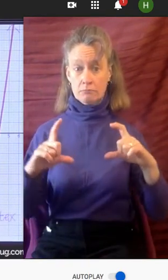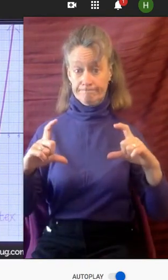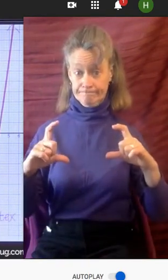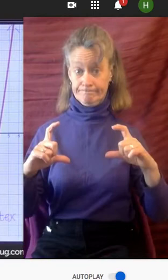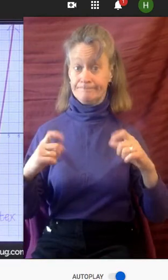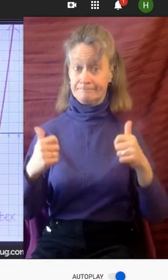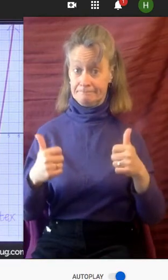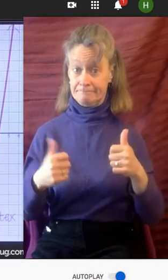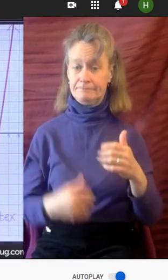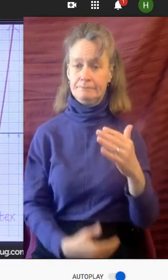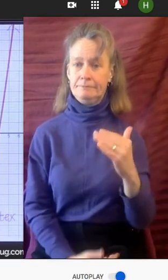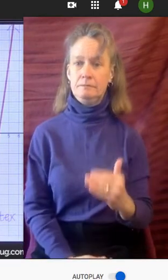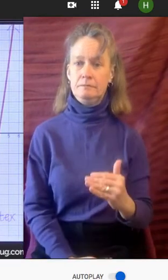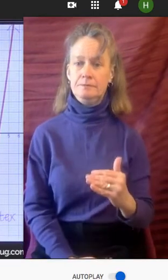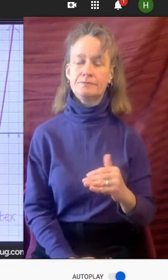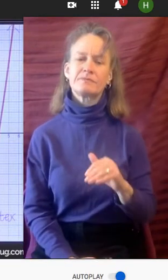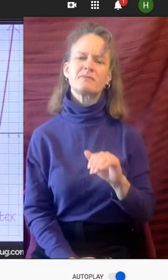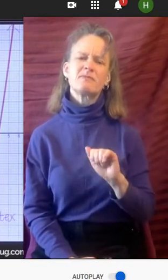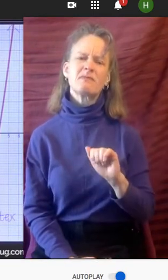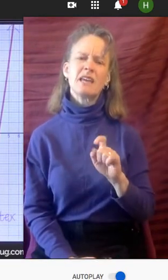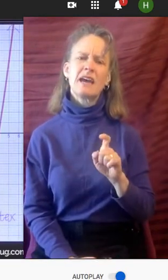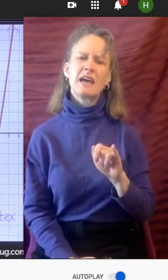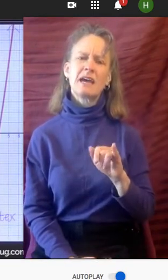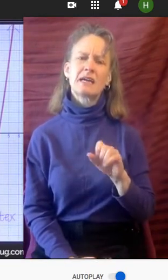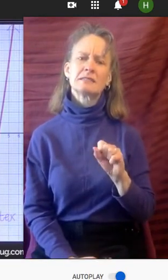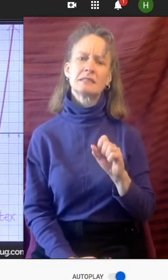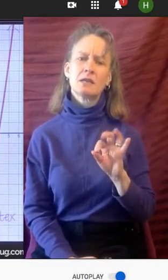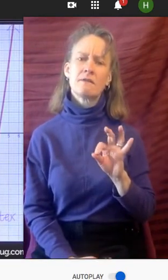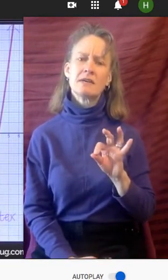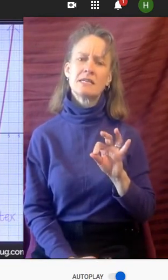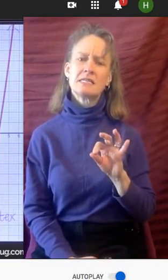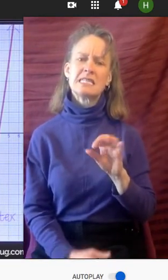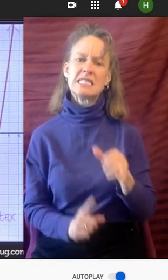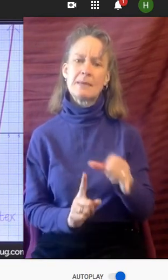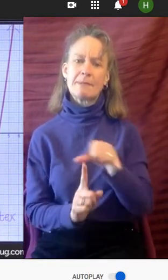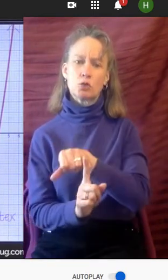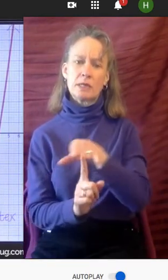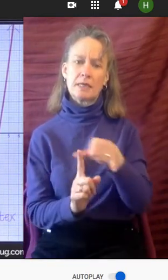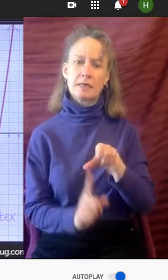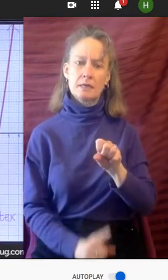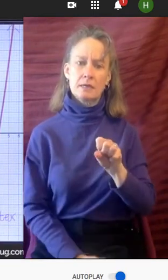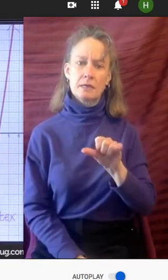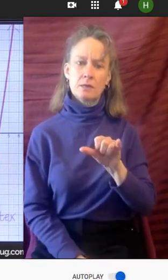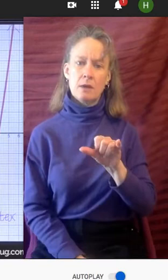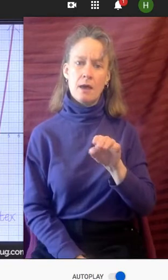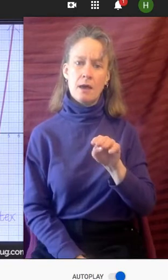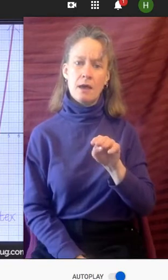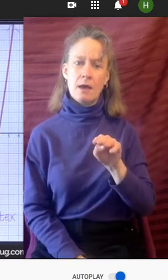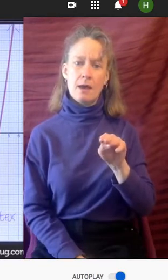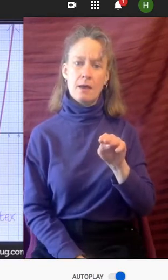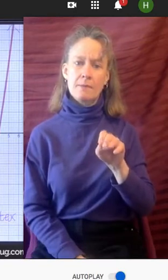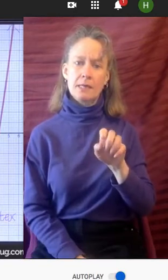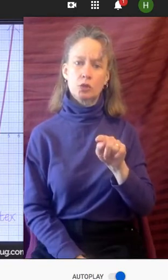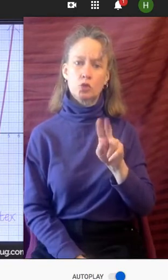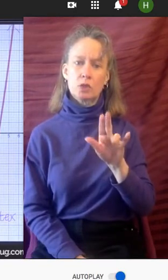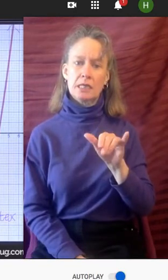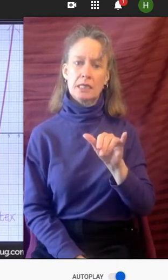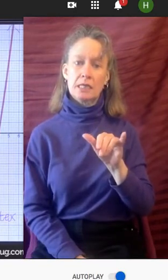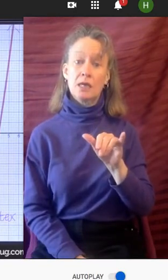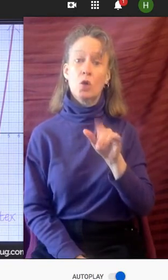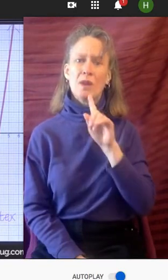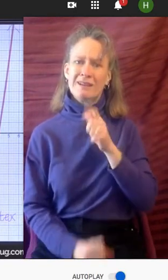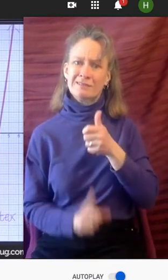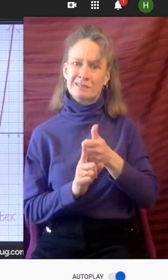Next, axis of symmetry. The axis of symmetry of a quadratic function is a vertical